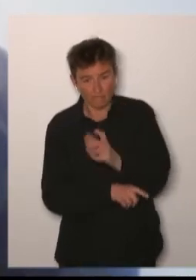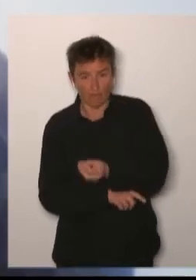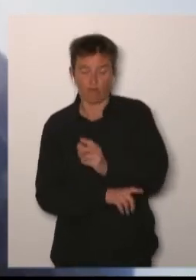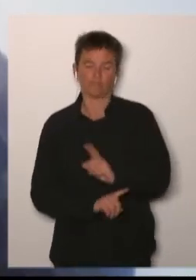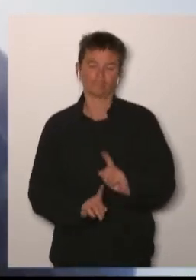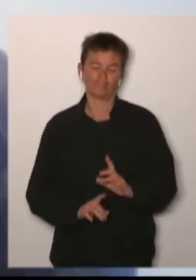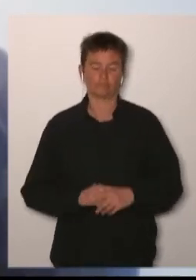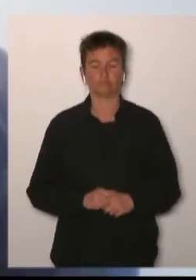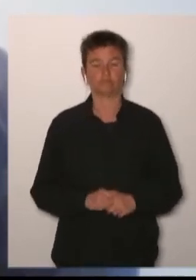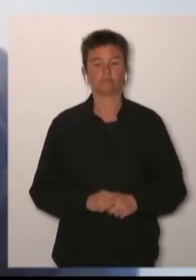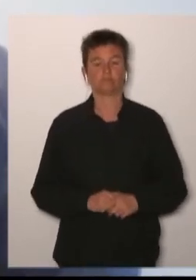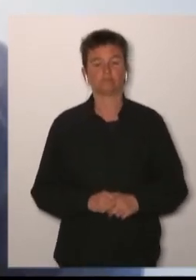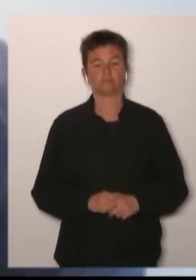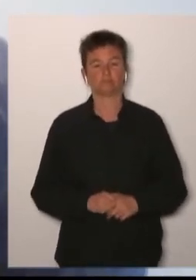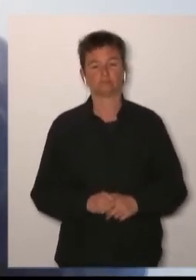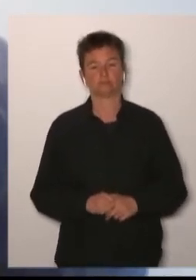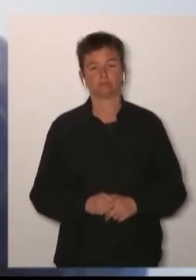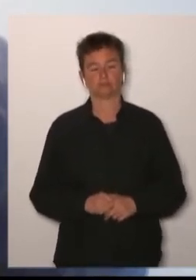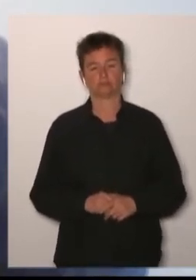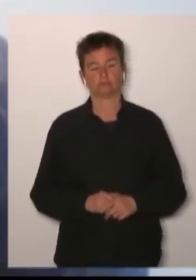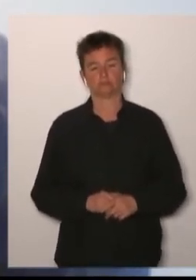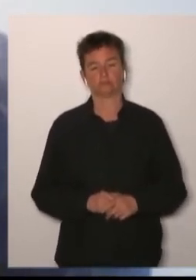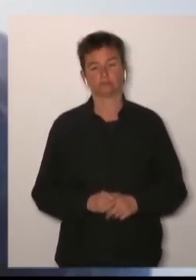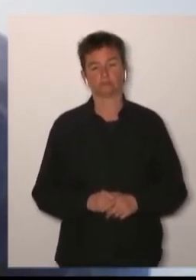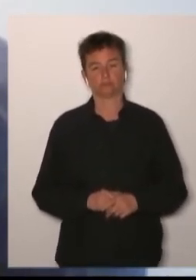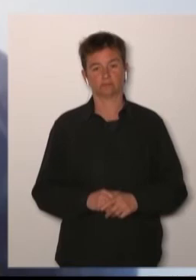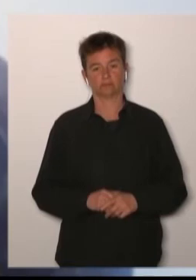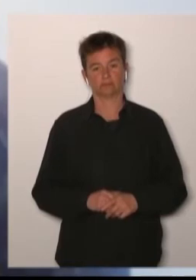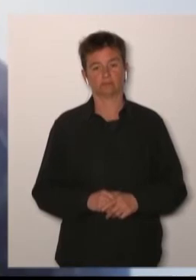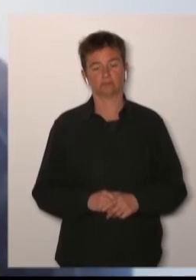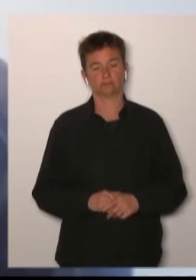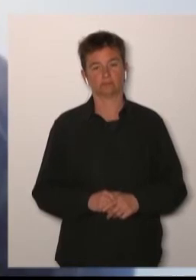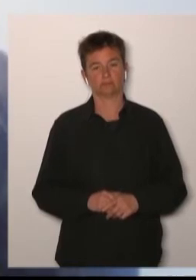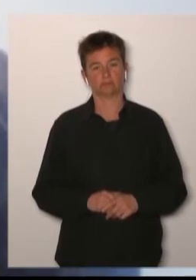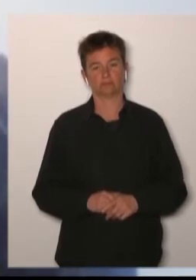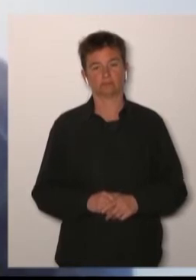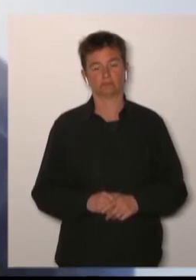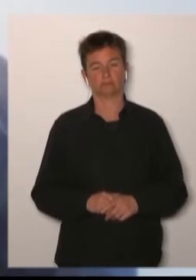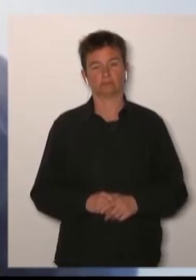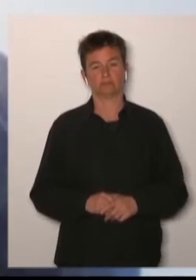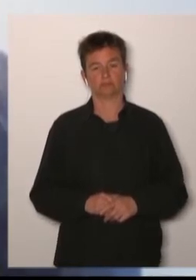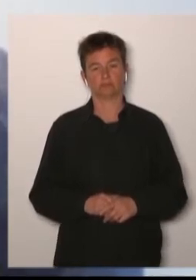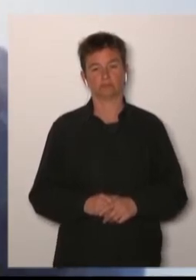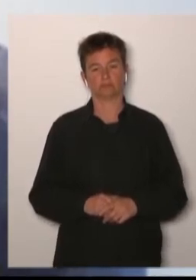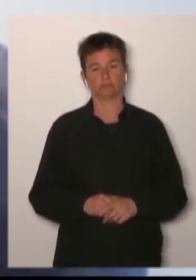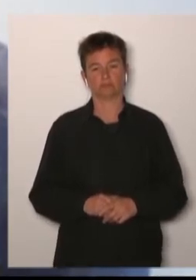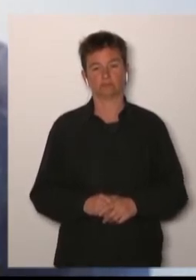that together, you know, appreciating that and sort of acknowledging that,